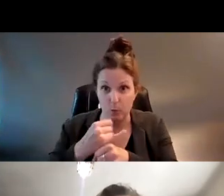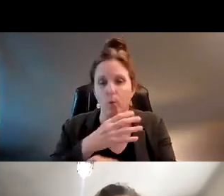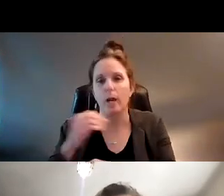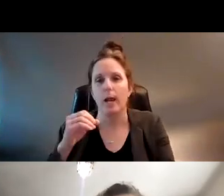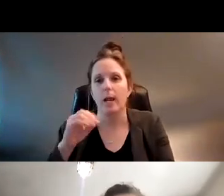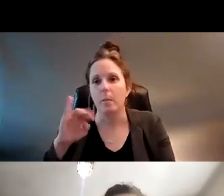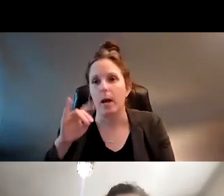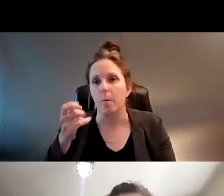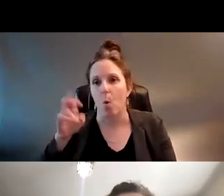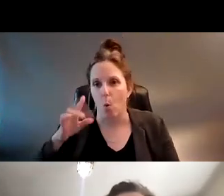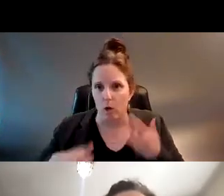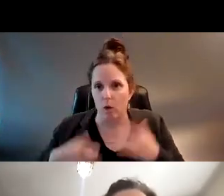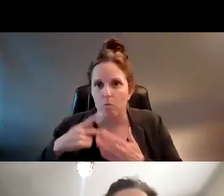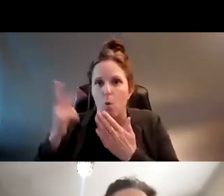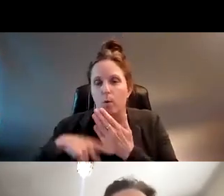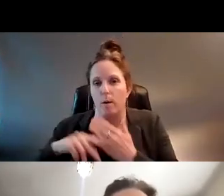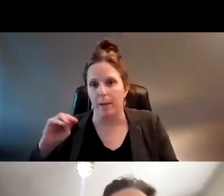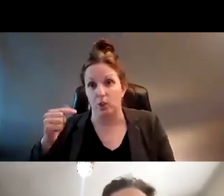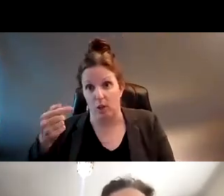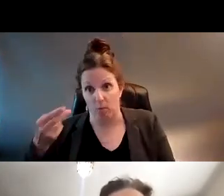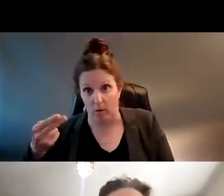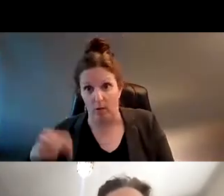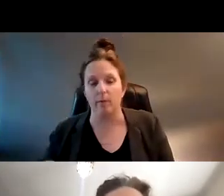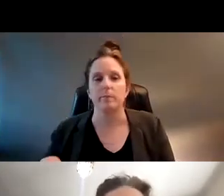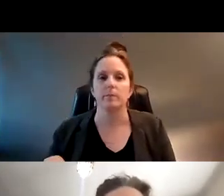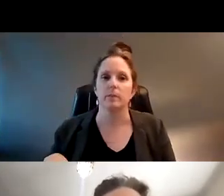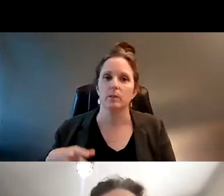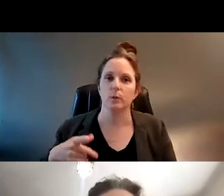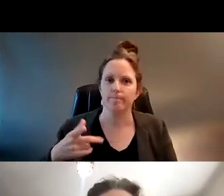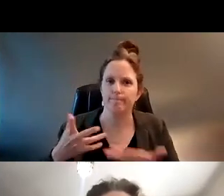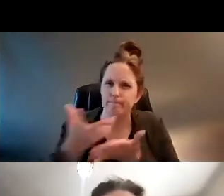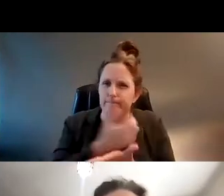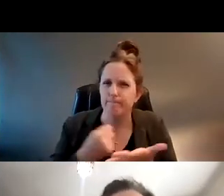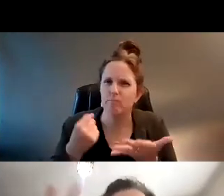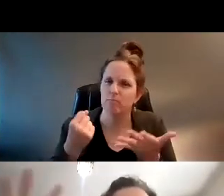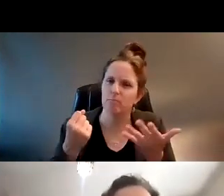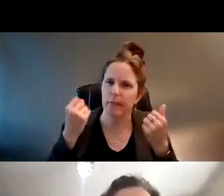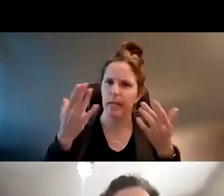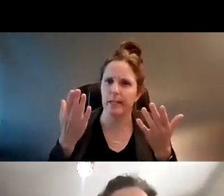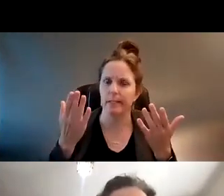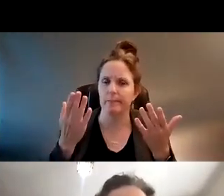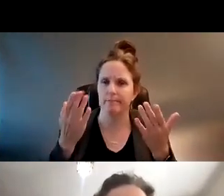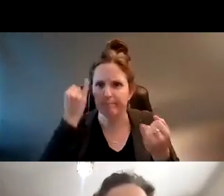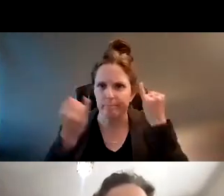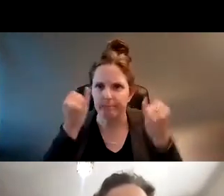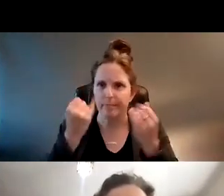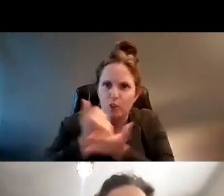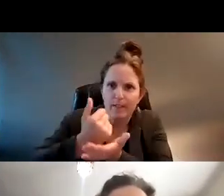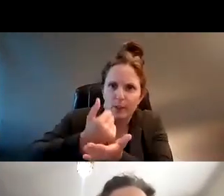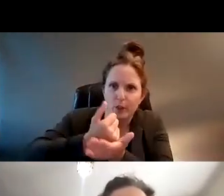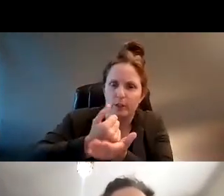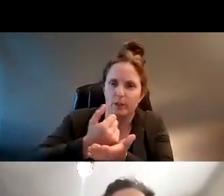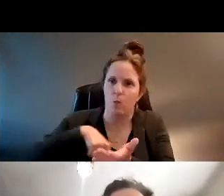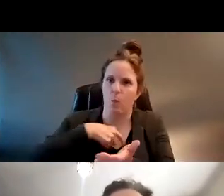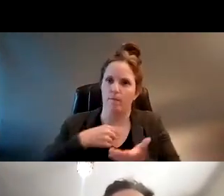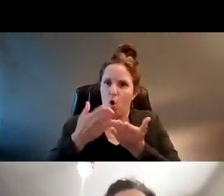of interventions that we offered to healthcare workers in our system. And we've made these interventions more broadly